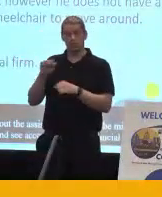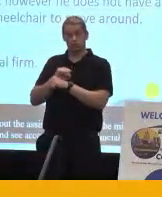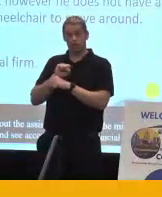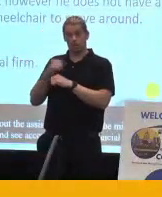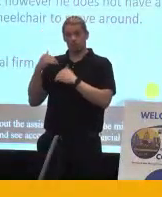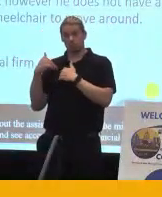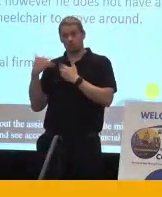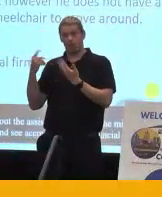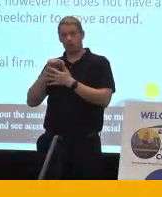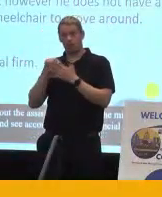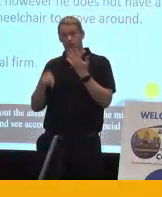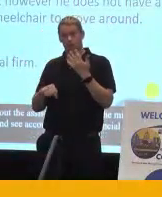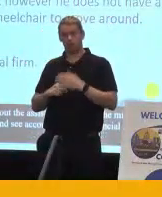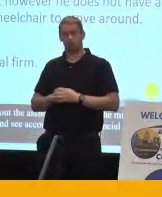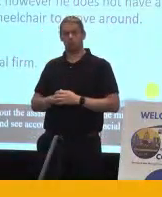out?